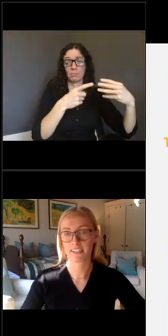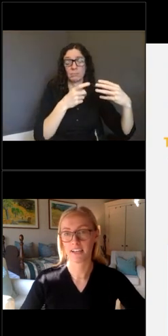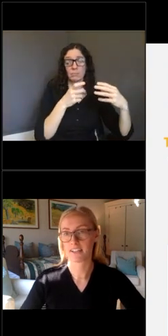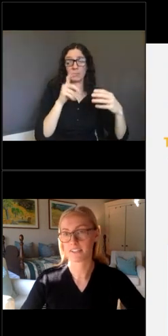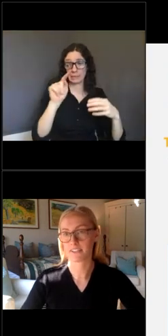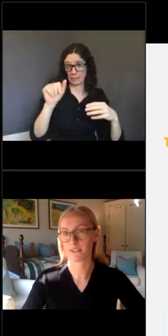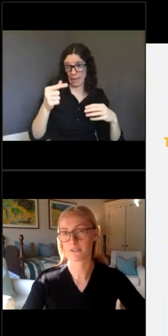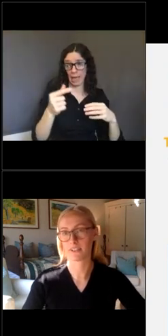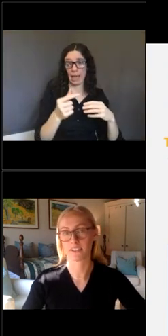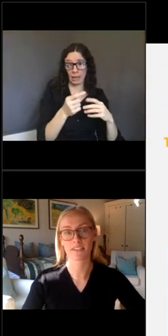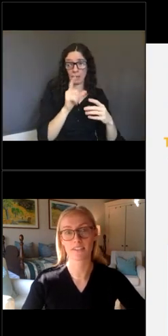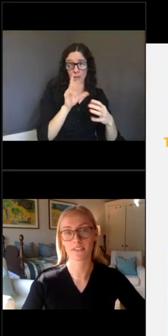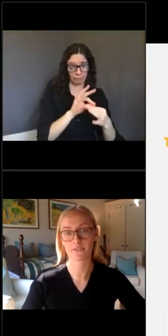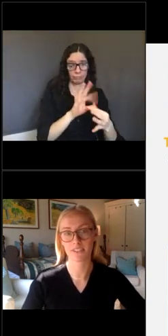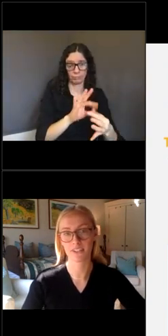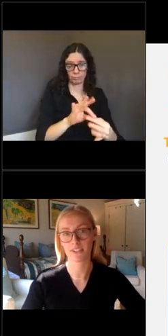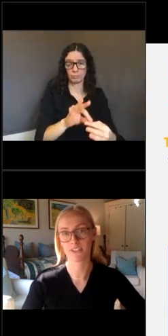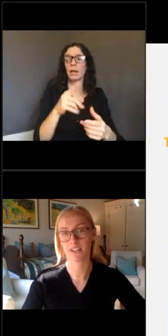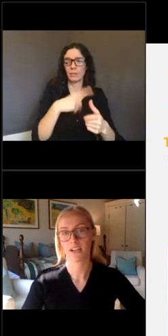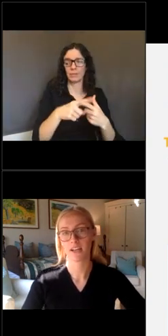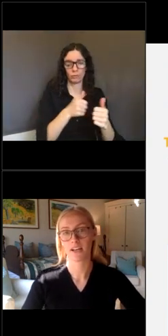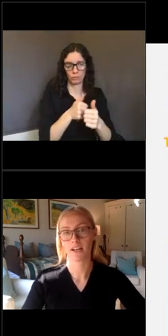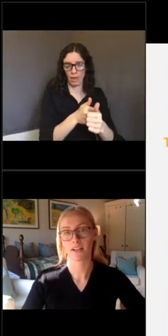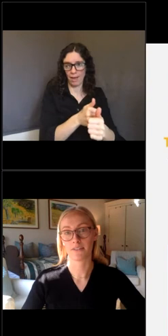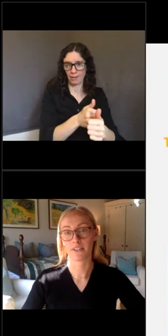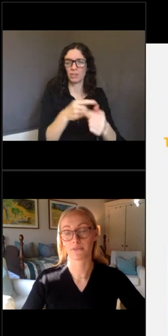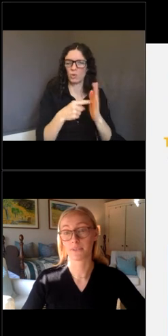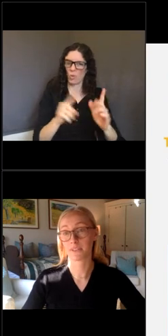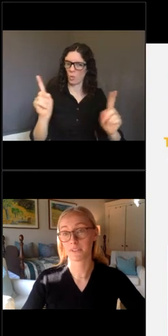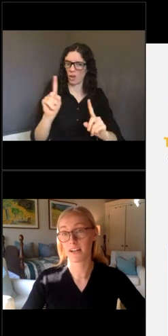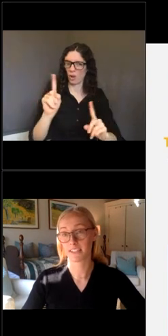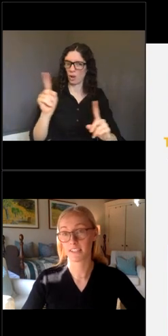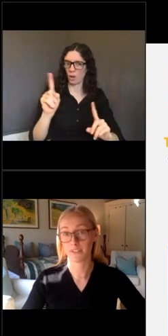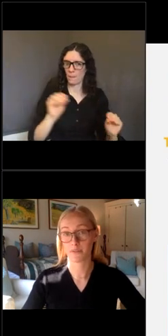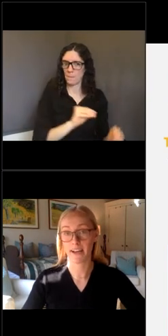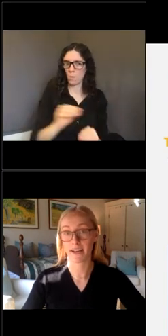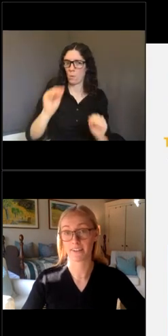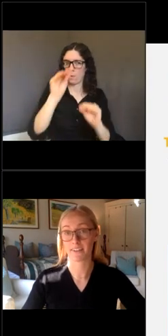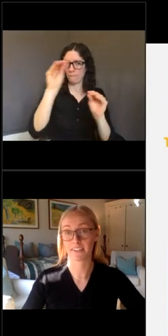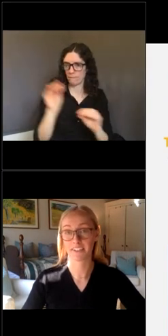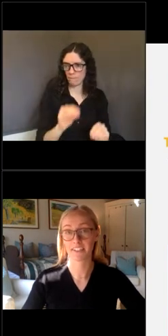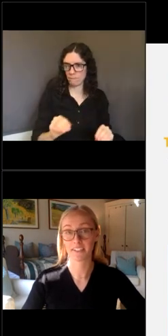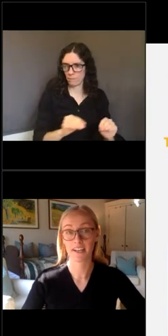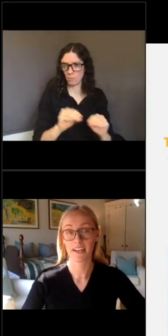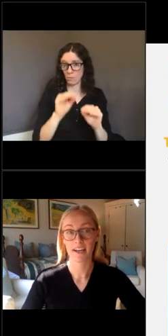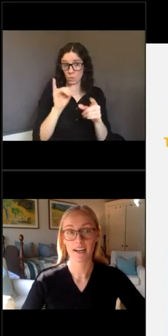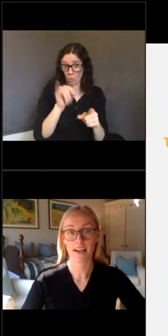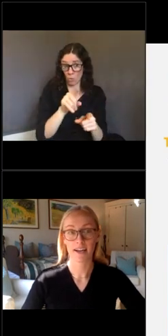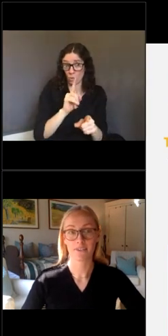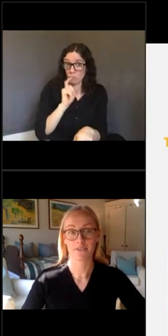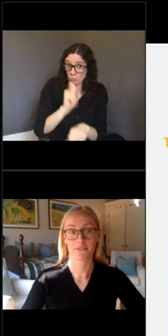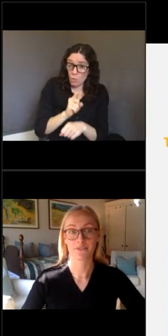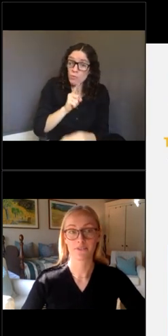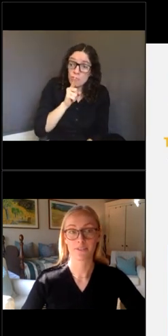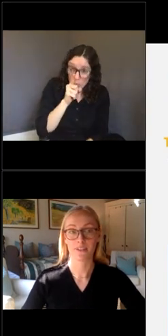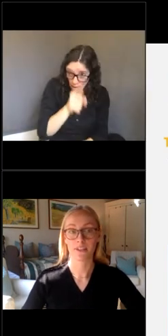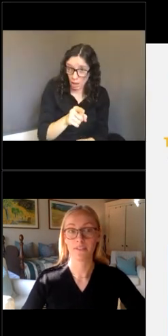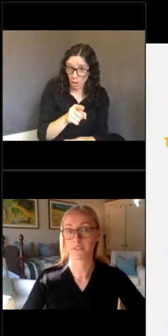thanks to the scientists who conducted this research, these real connectivity patterns